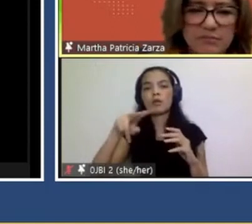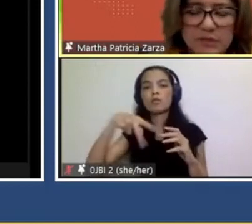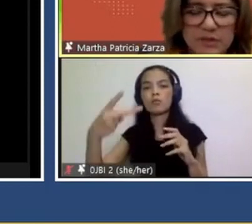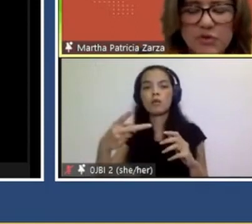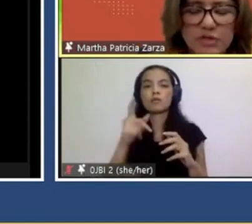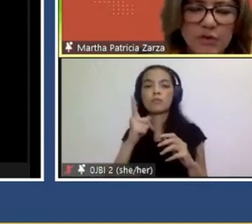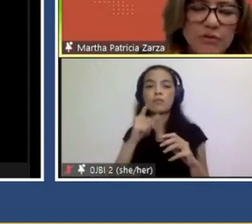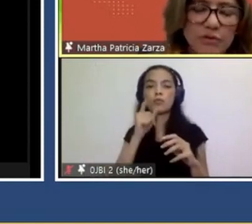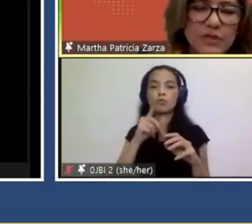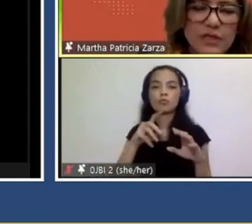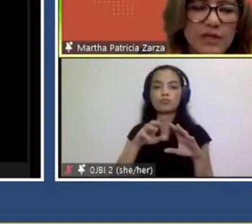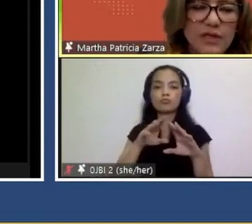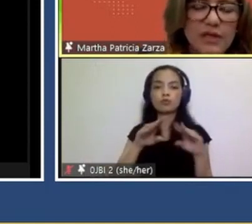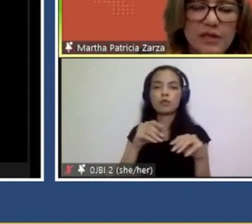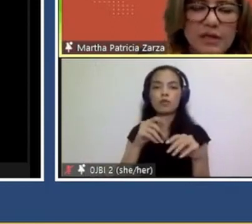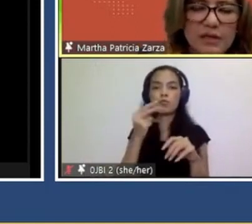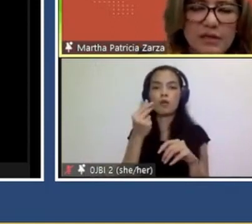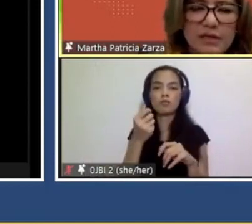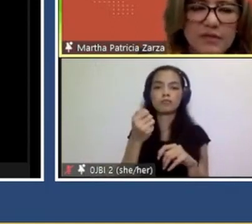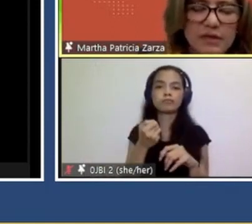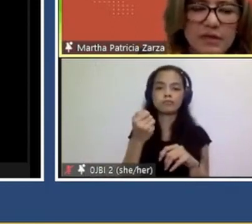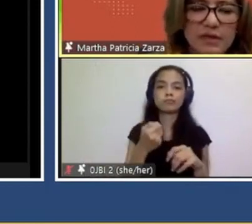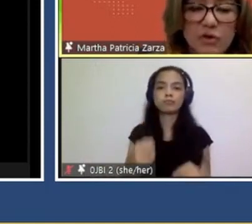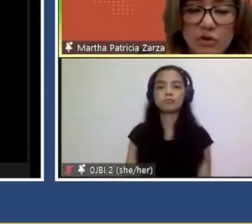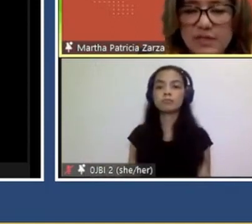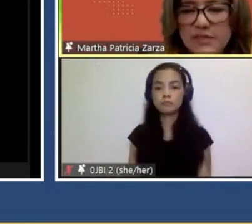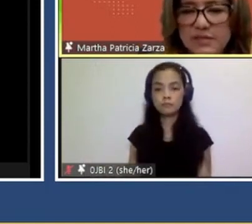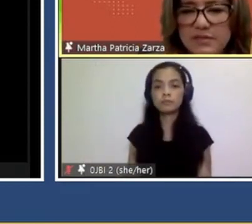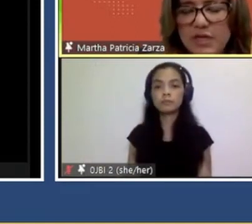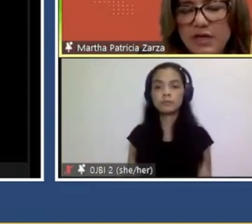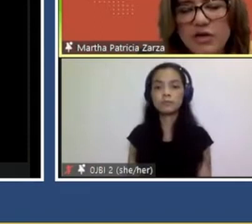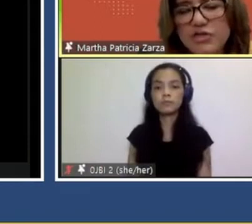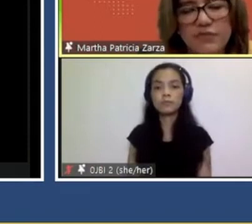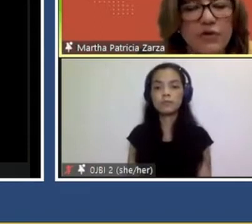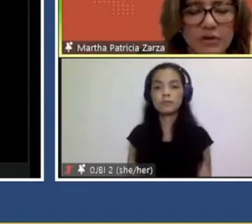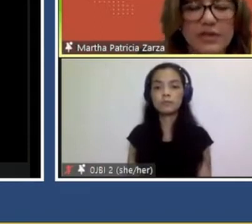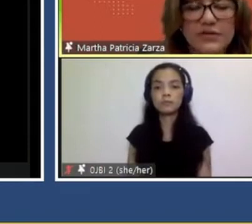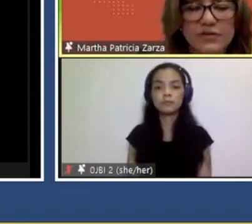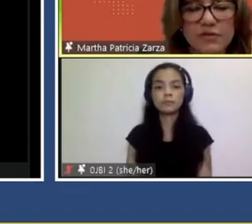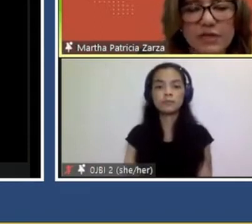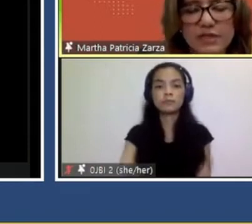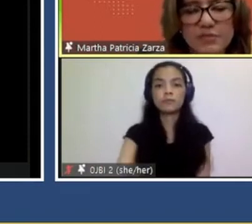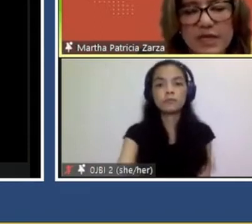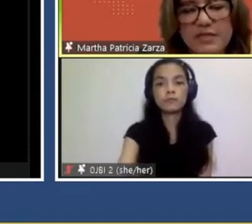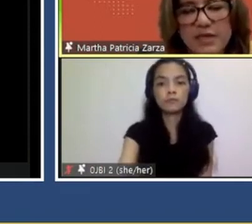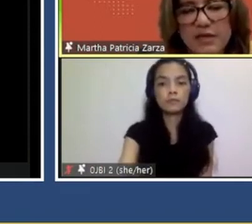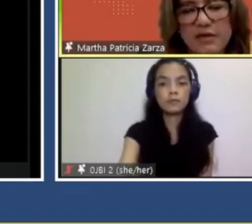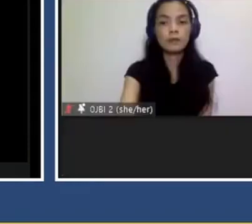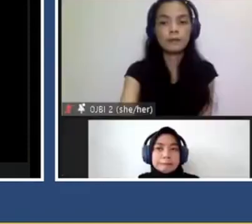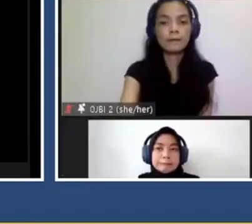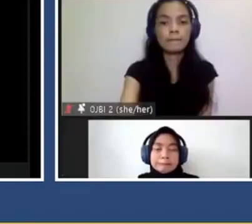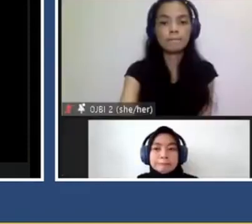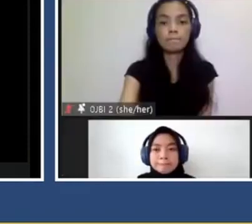is pretty much the whole country, the corn we are a culture of corn. So in this place,